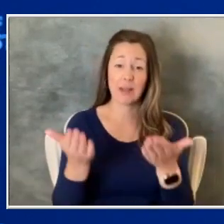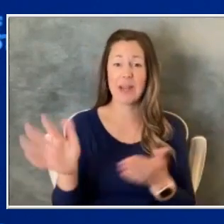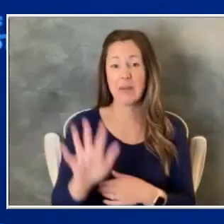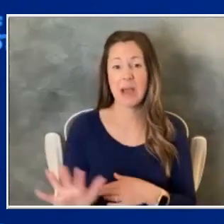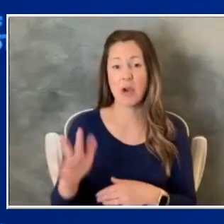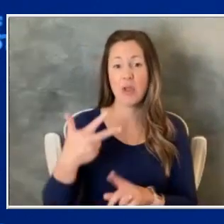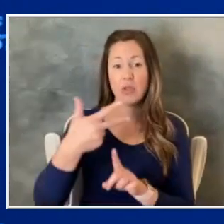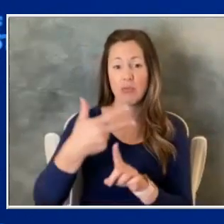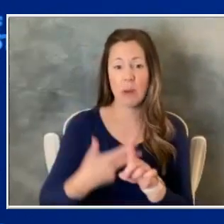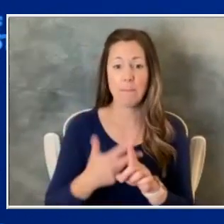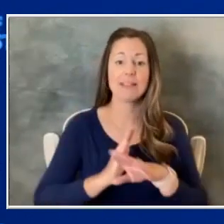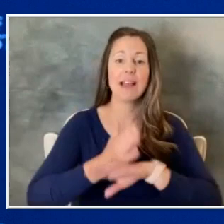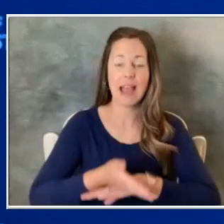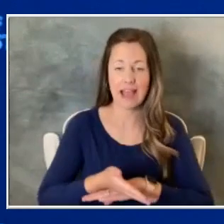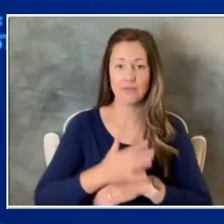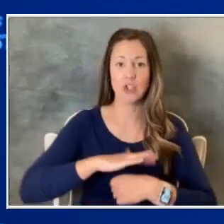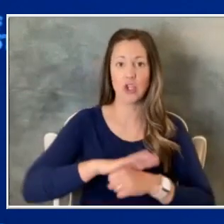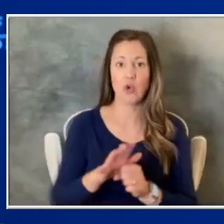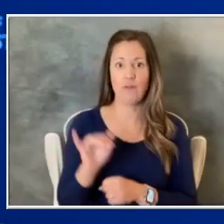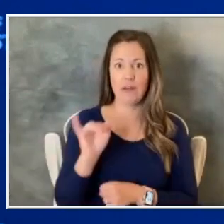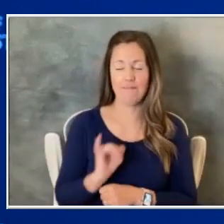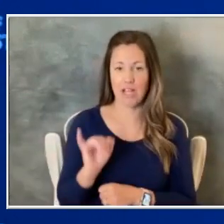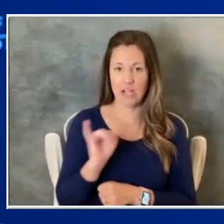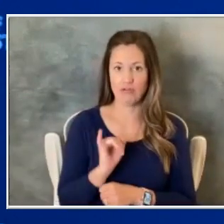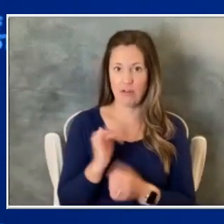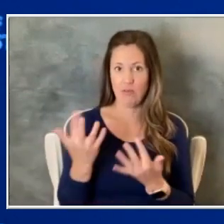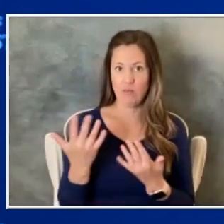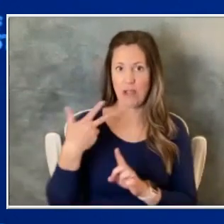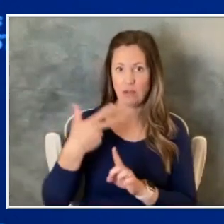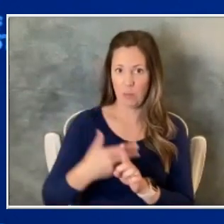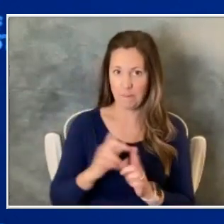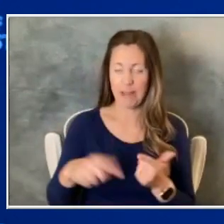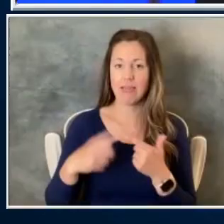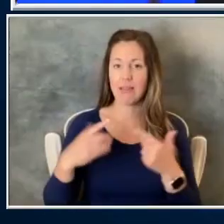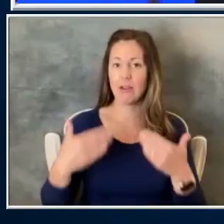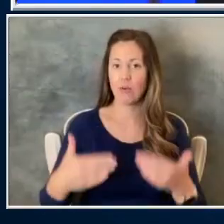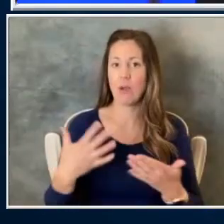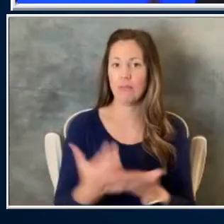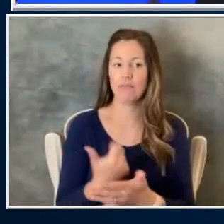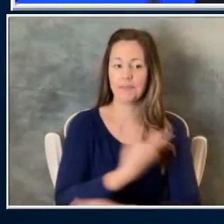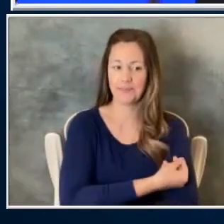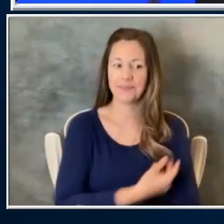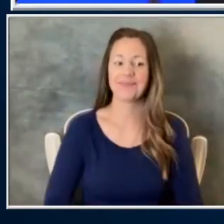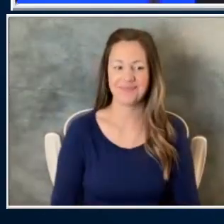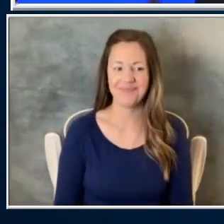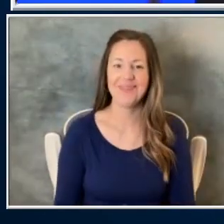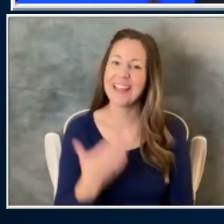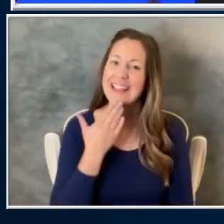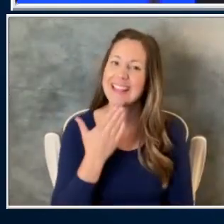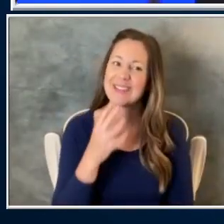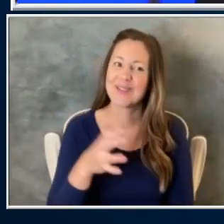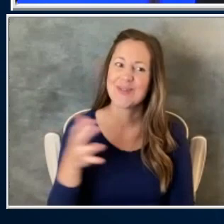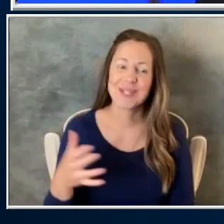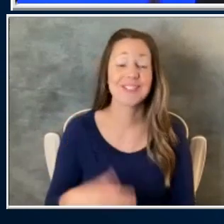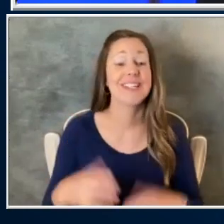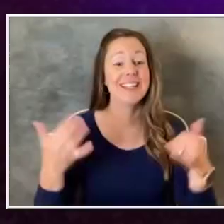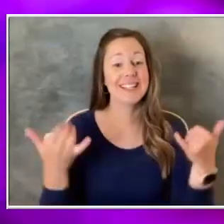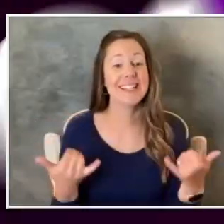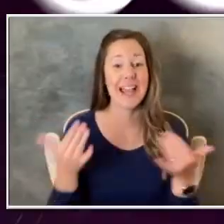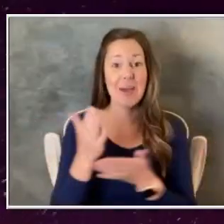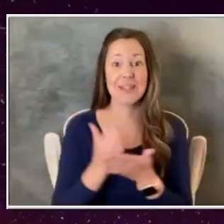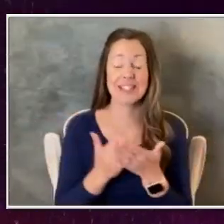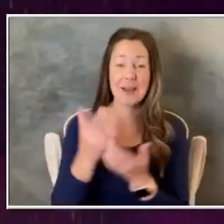months after COVID infection to go ahead and get that updated COVID vaccine. All right, Hawk, thanks so much. Yeah. Let's get to some